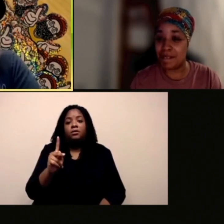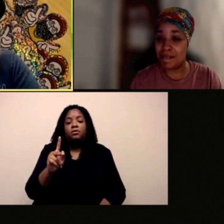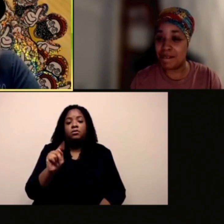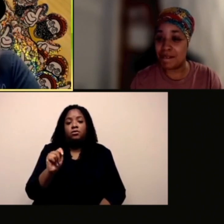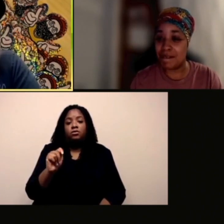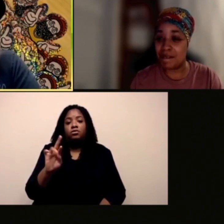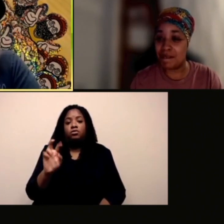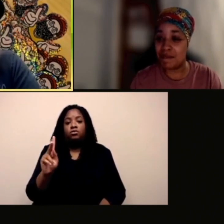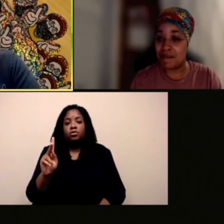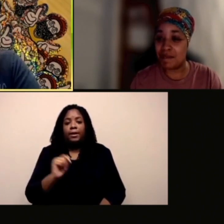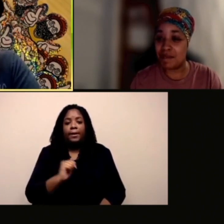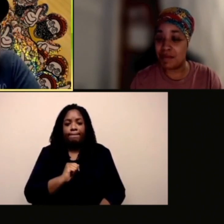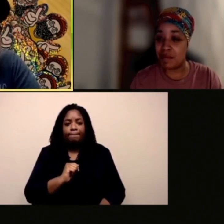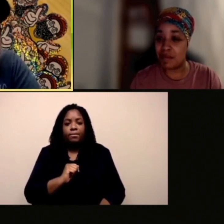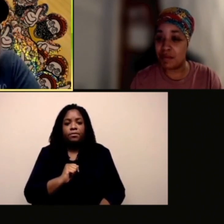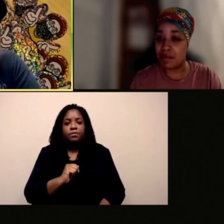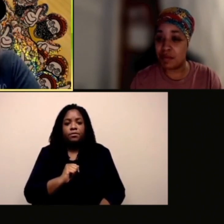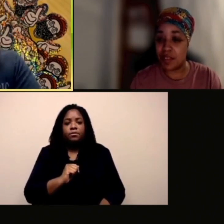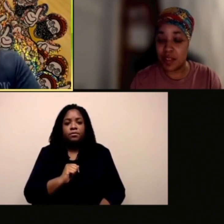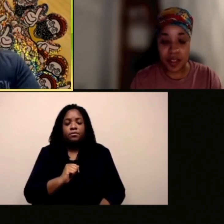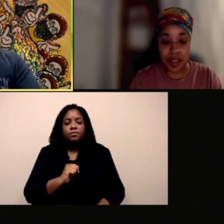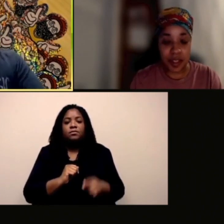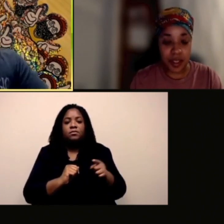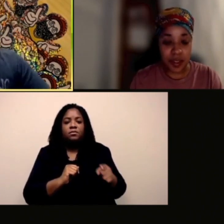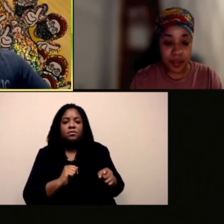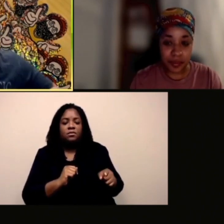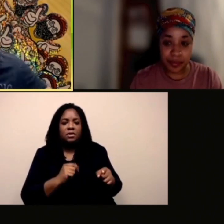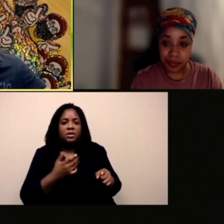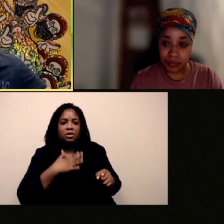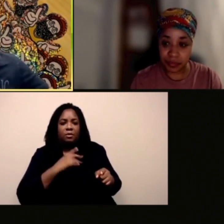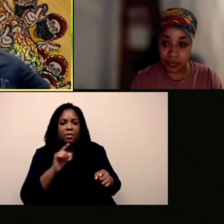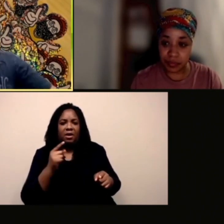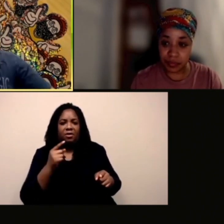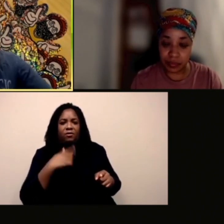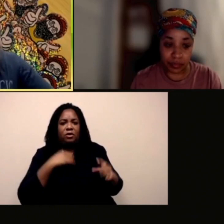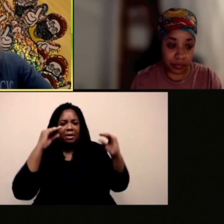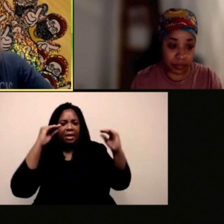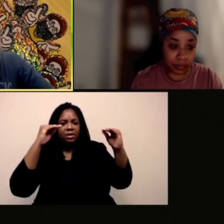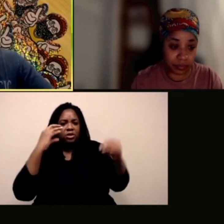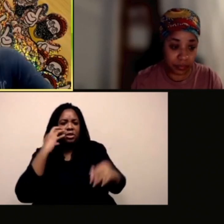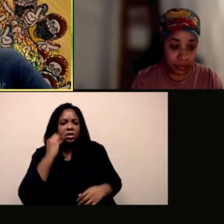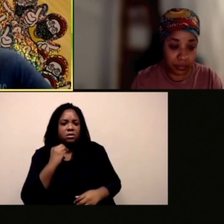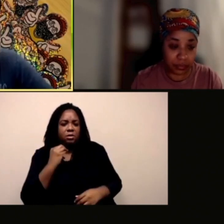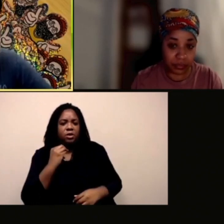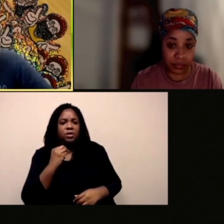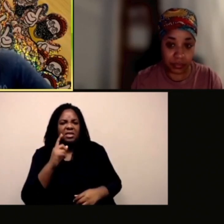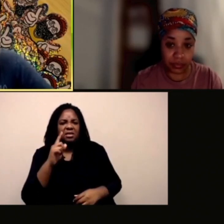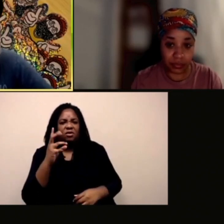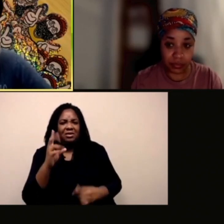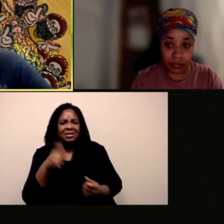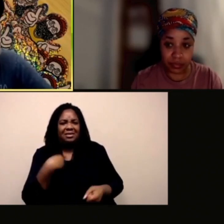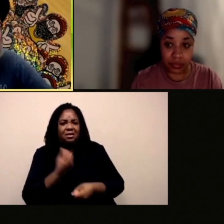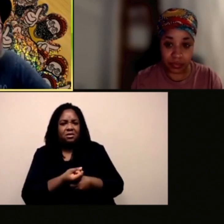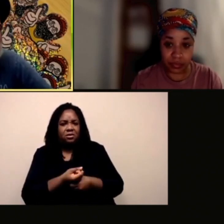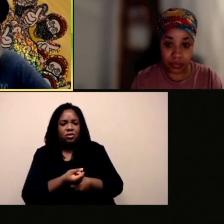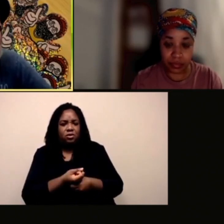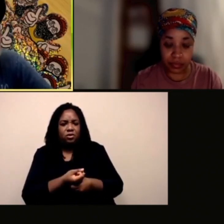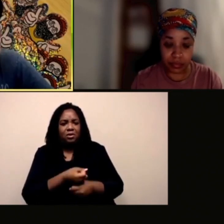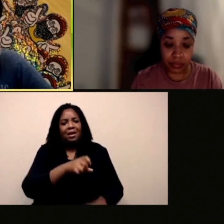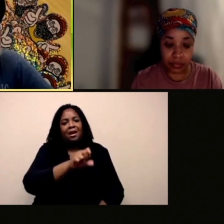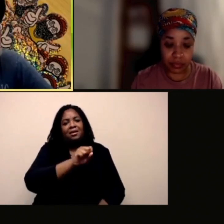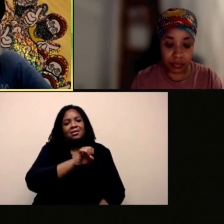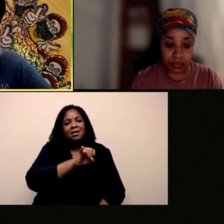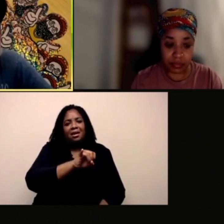So I've taught I just transitioned to my third school. So my teaching experience was my first 6 years was at the SEI Academy in Portland,